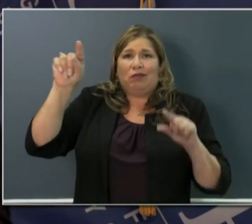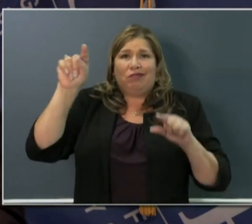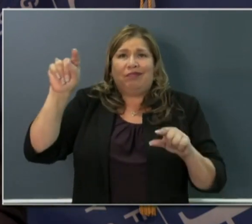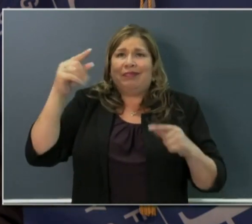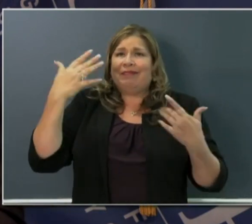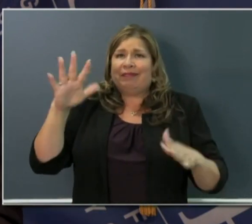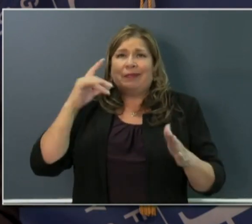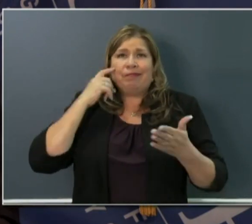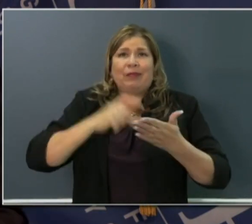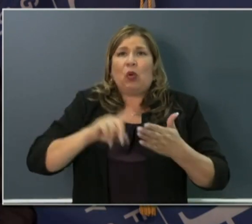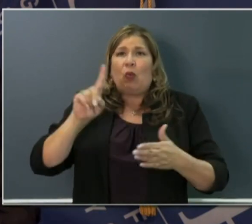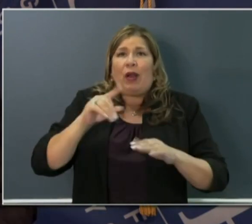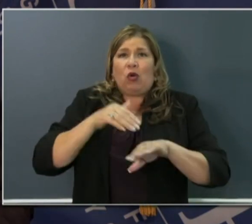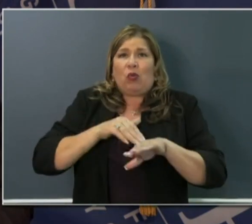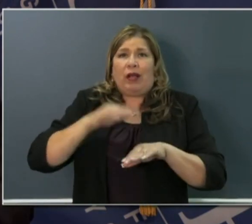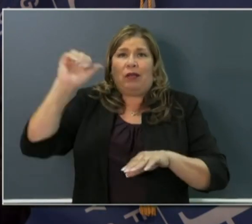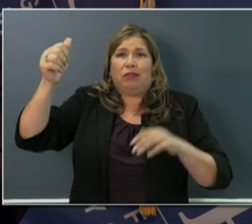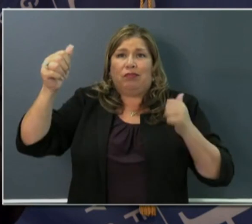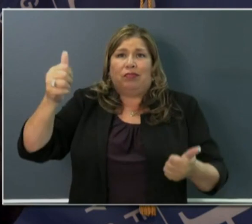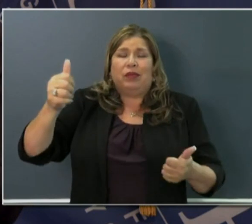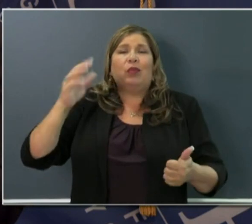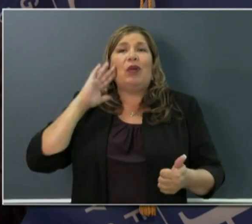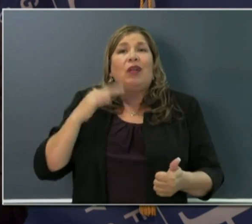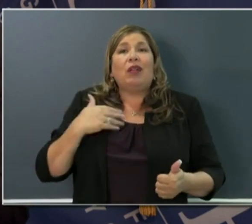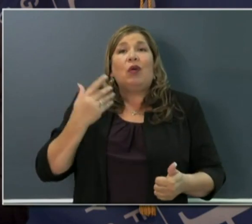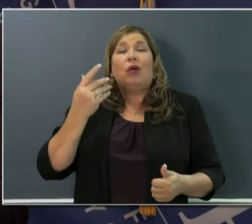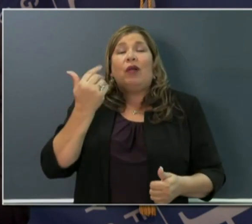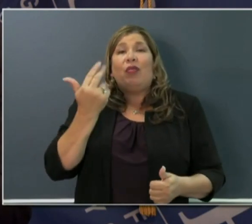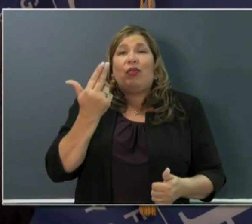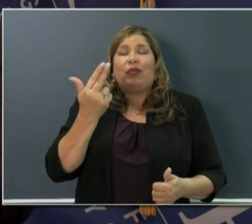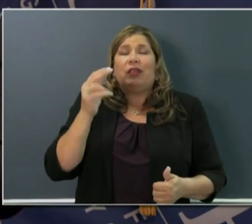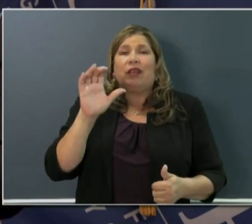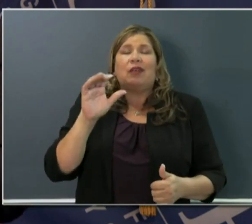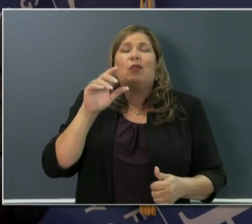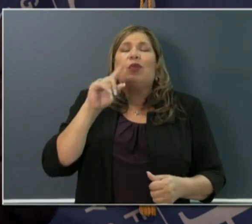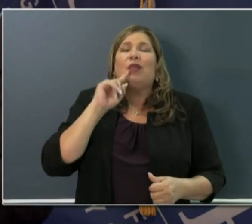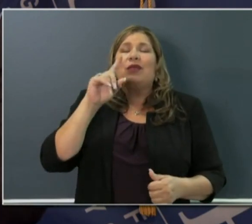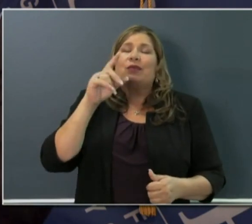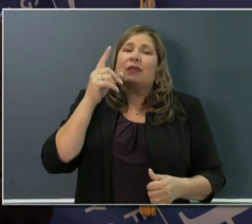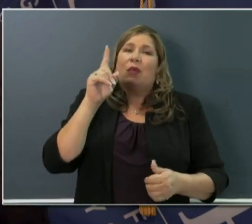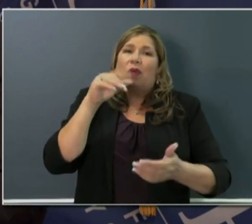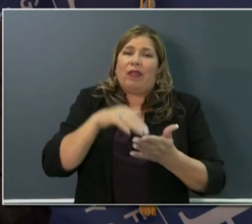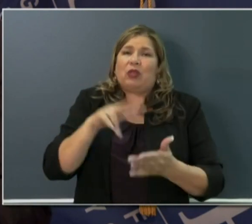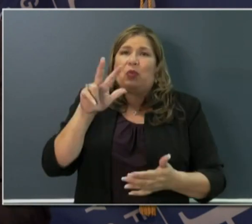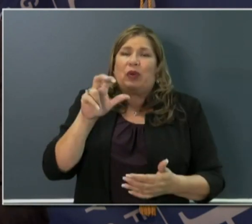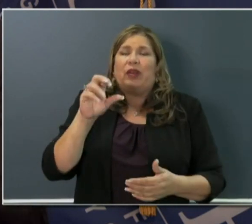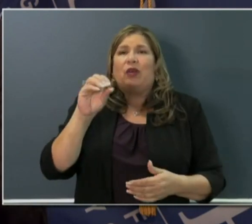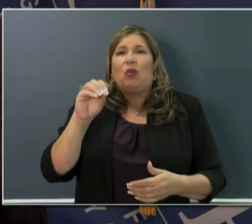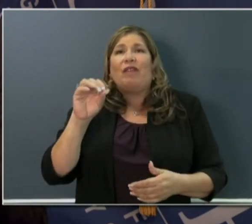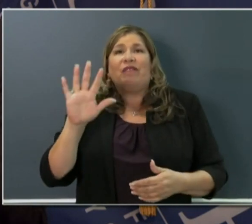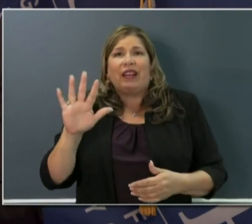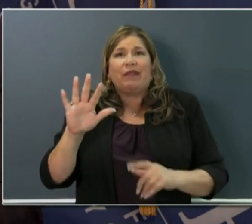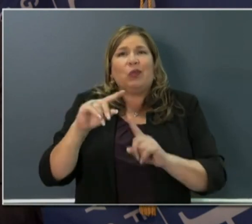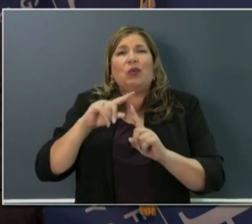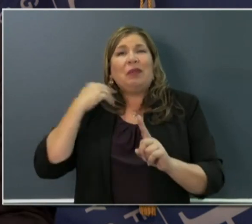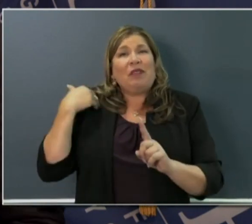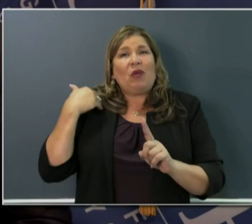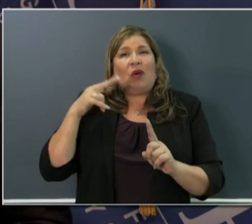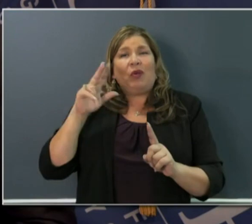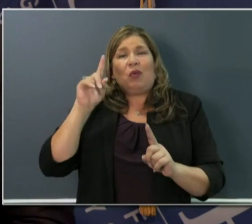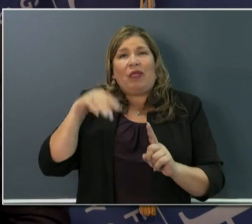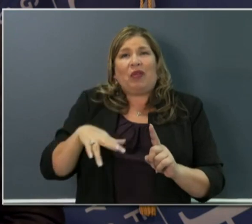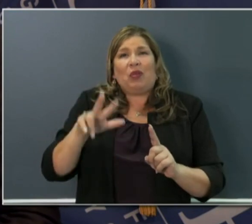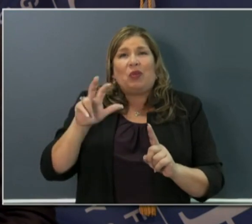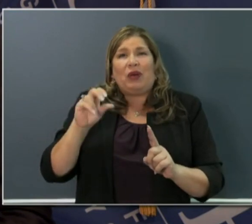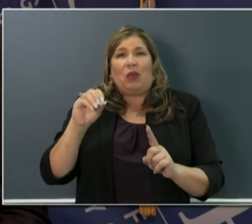those 1,305 trailers. I said 1,309. We lost five trailers. That's another conversation, but I want to be precise